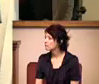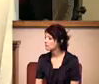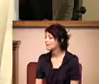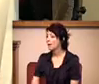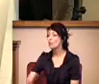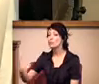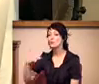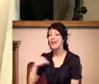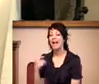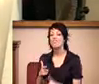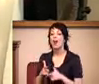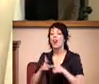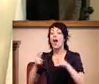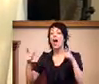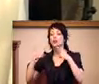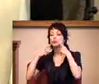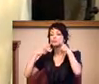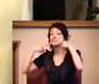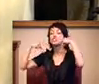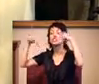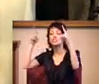We have a lot to achieve.